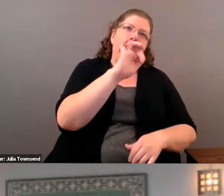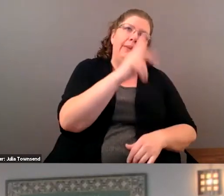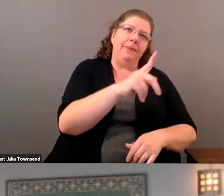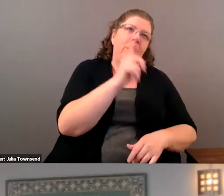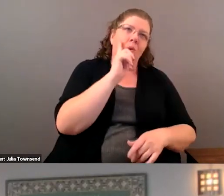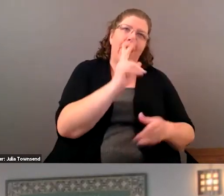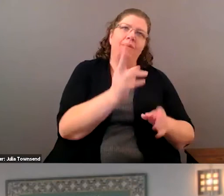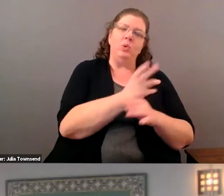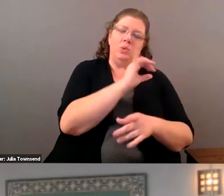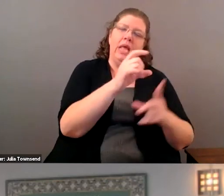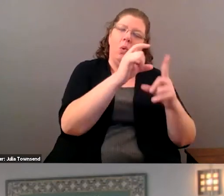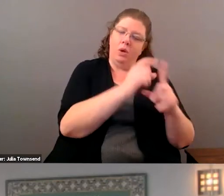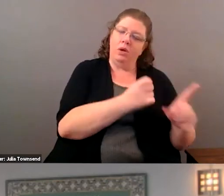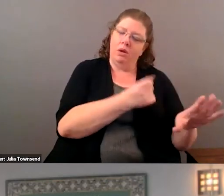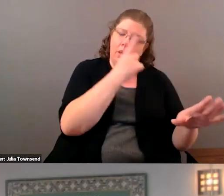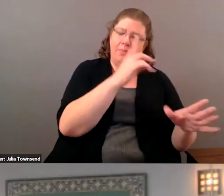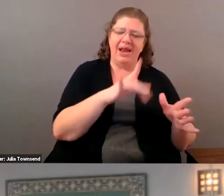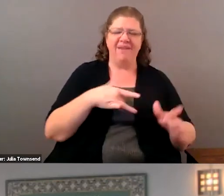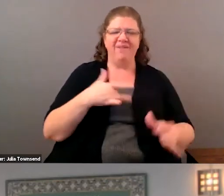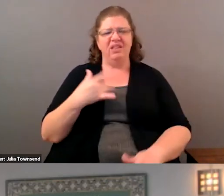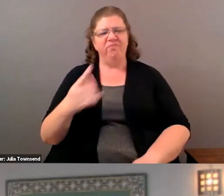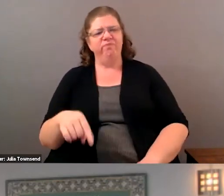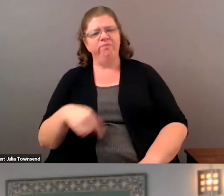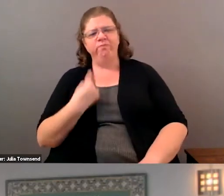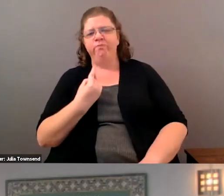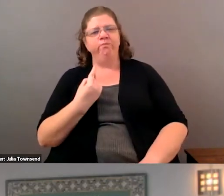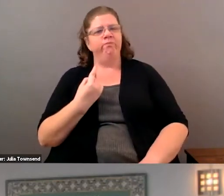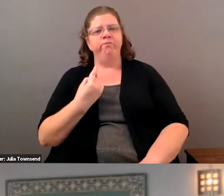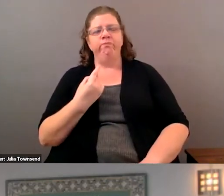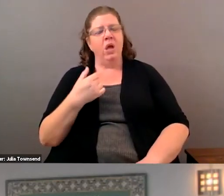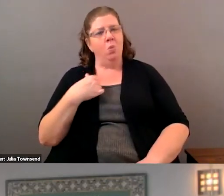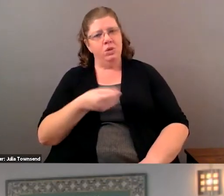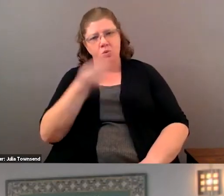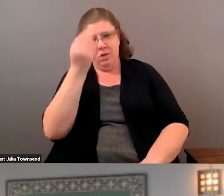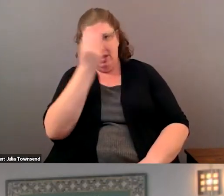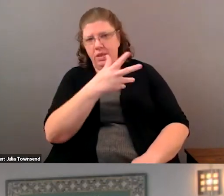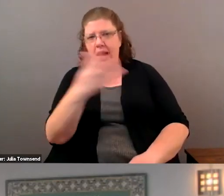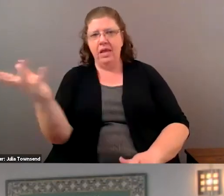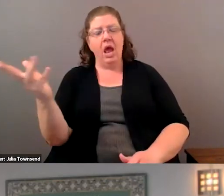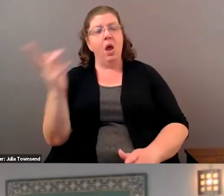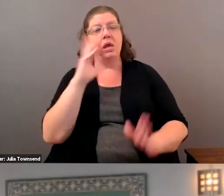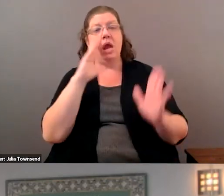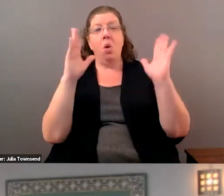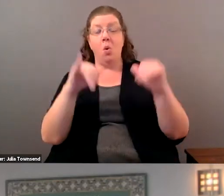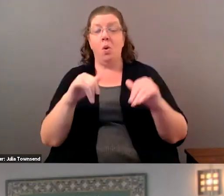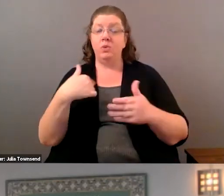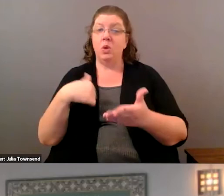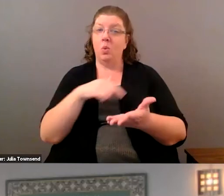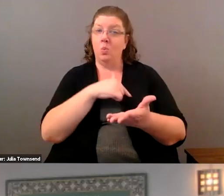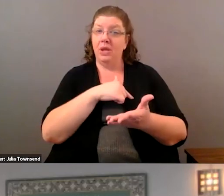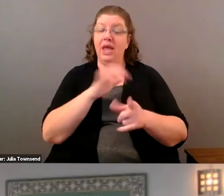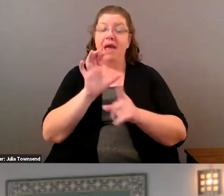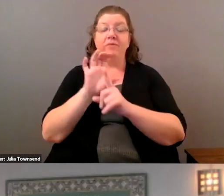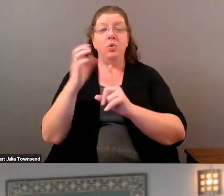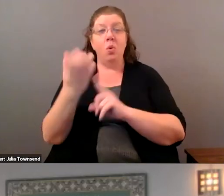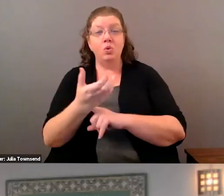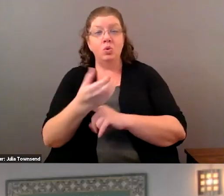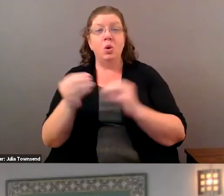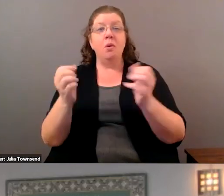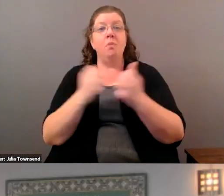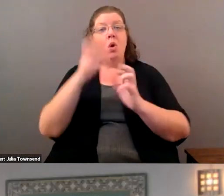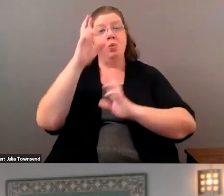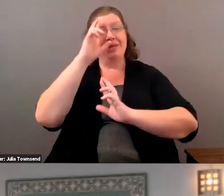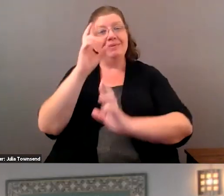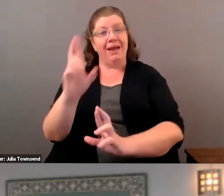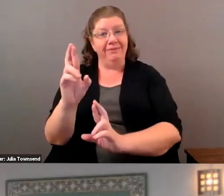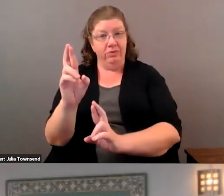but I find it offensive. And I would just like to lay that out there and hope that we have a culture that's more respectful,